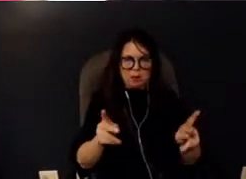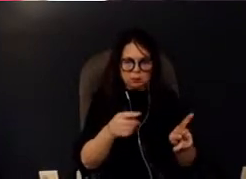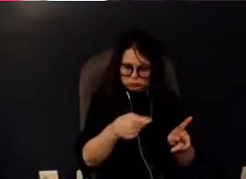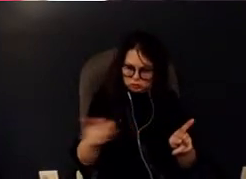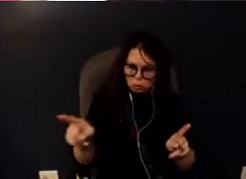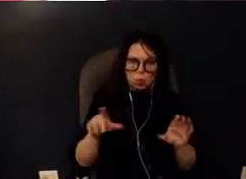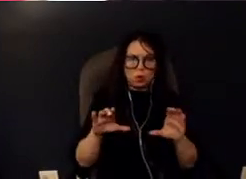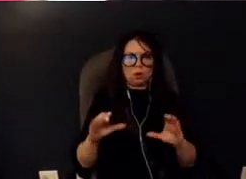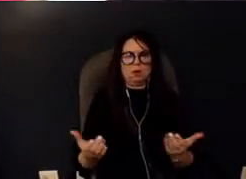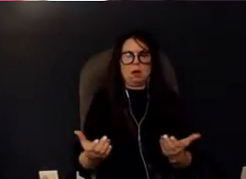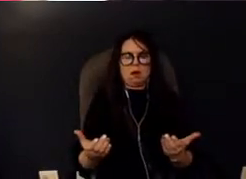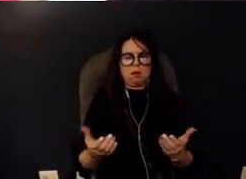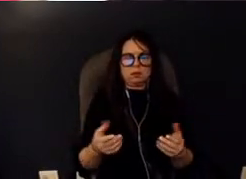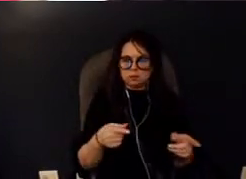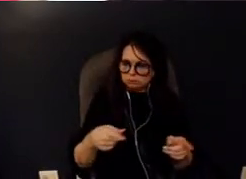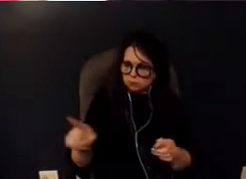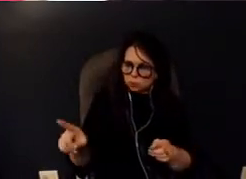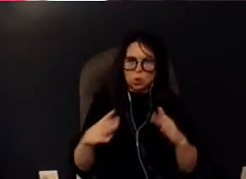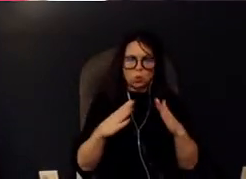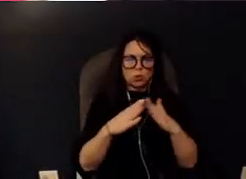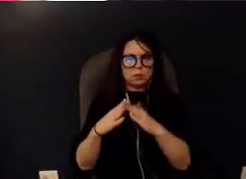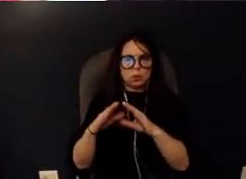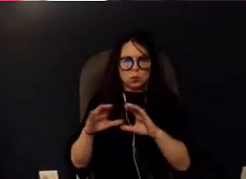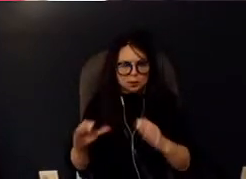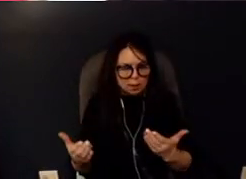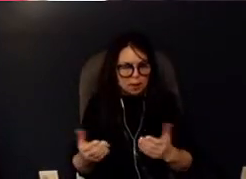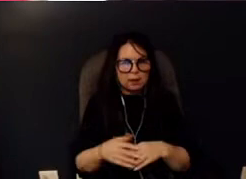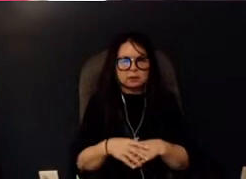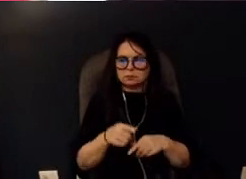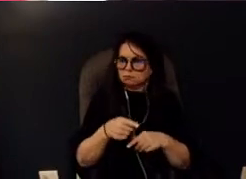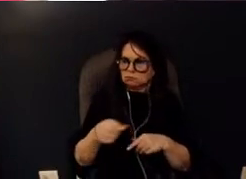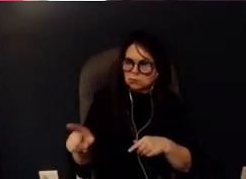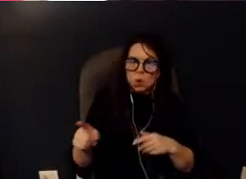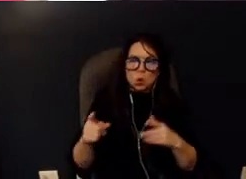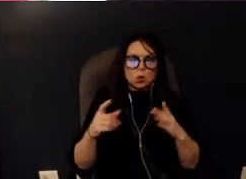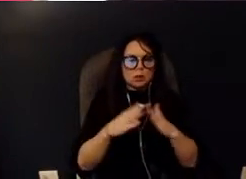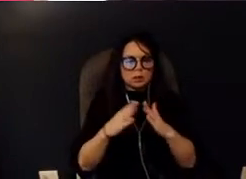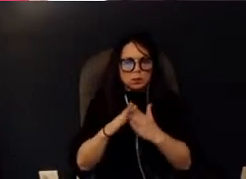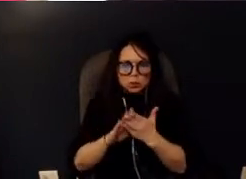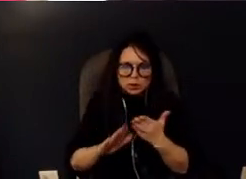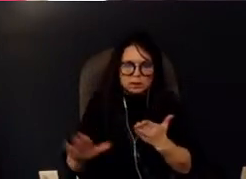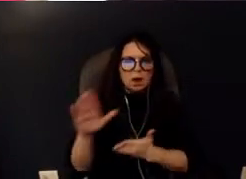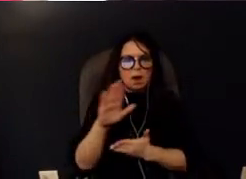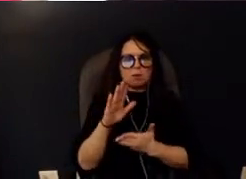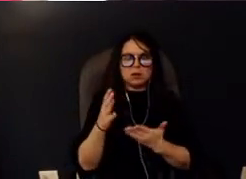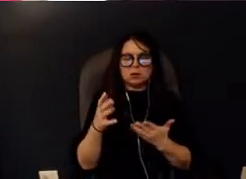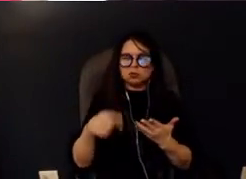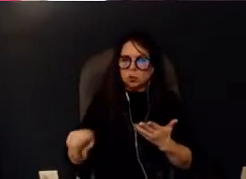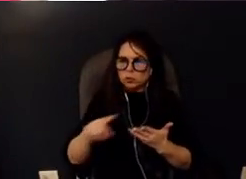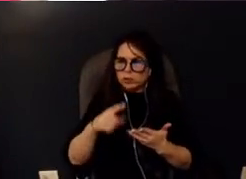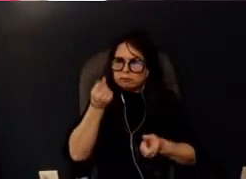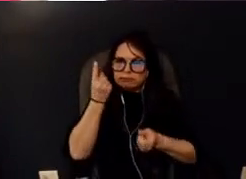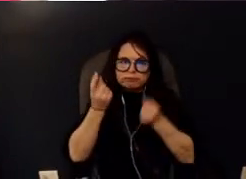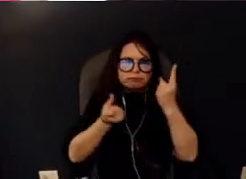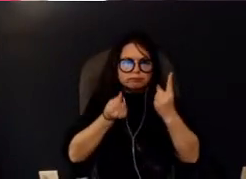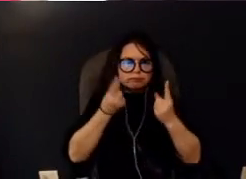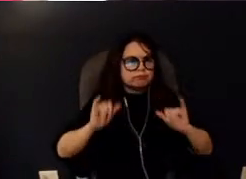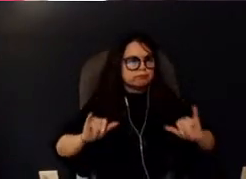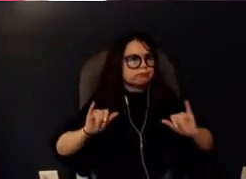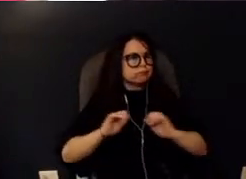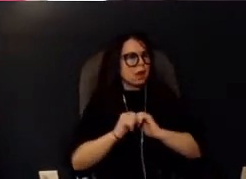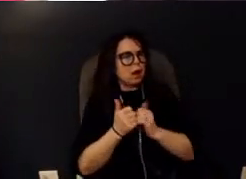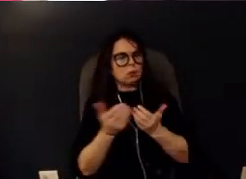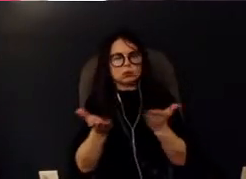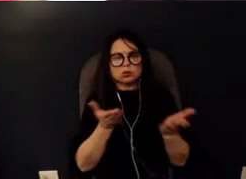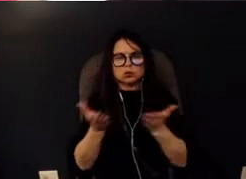classes and community colleges and training and serve their community. So let's increase the opportunity for them